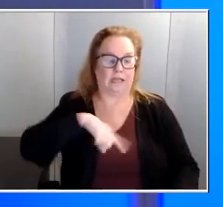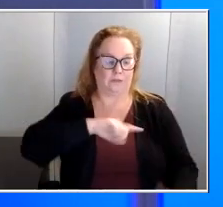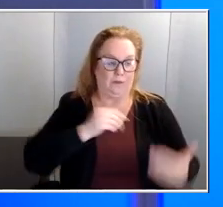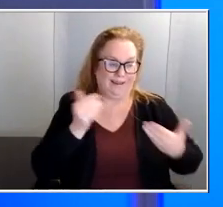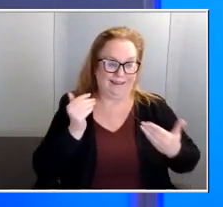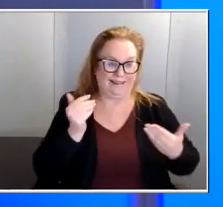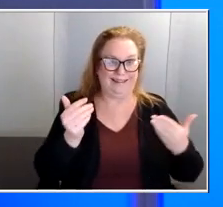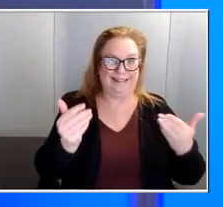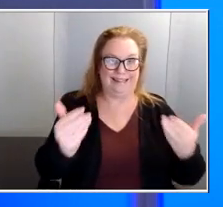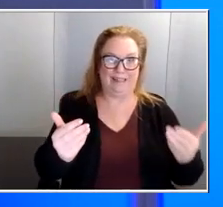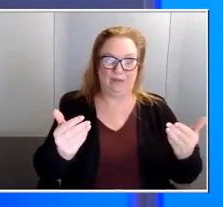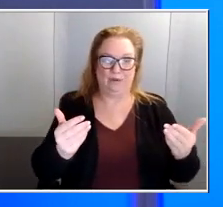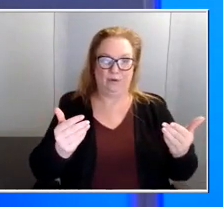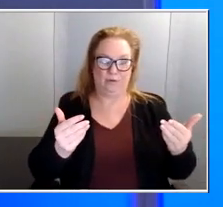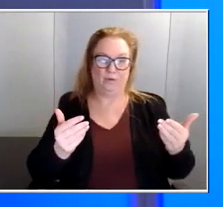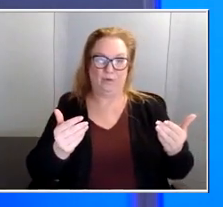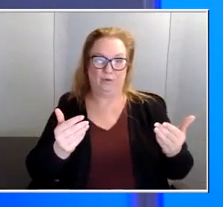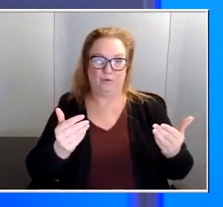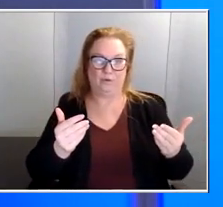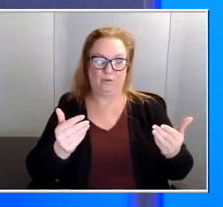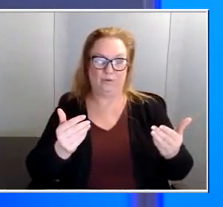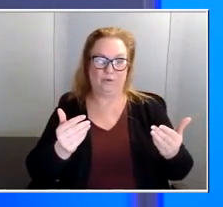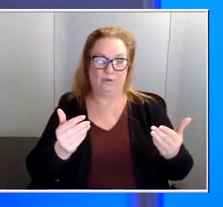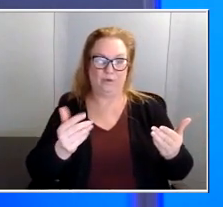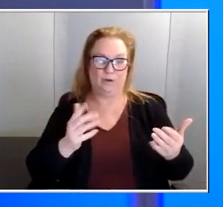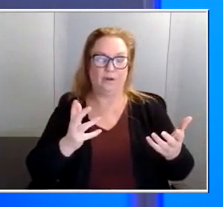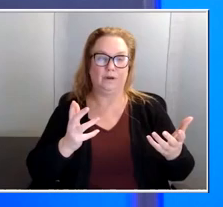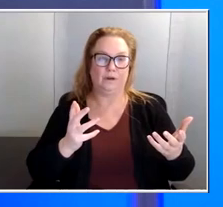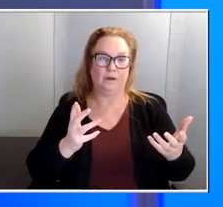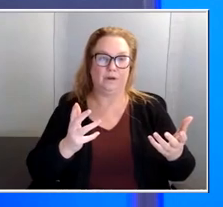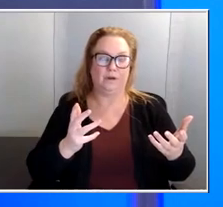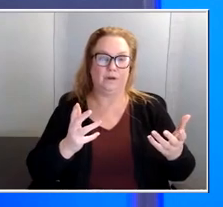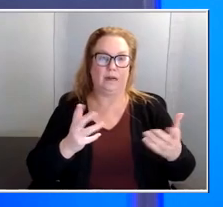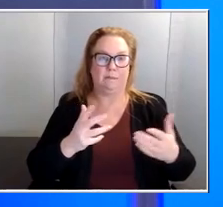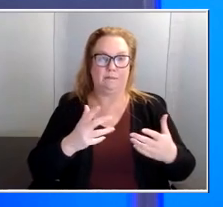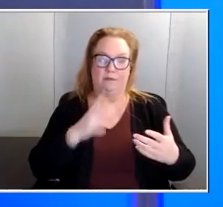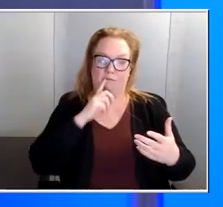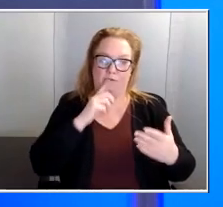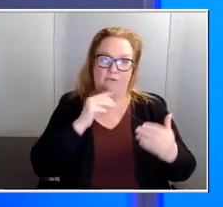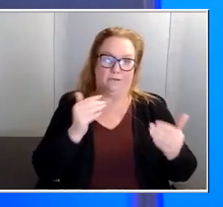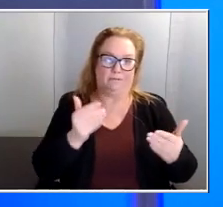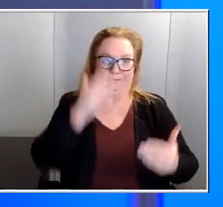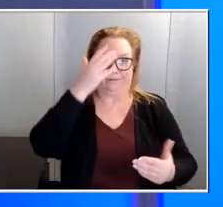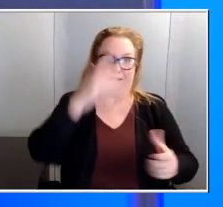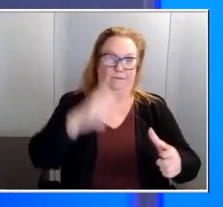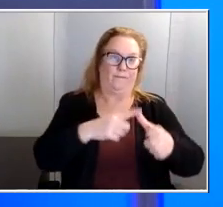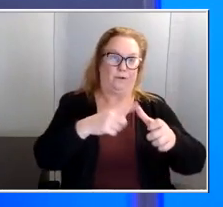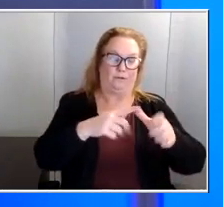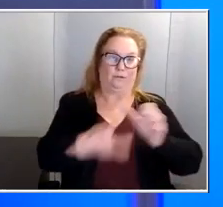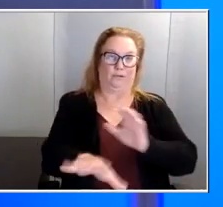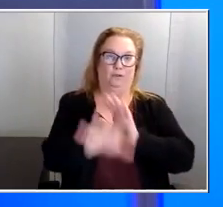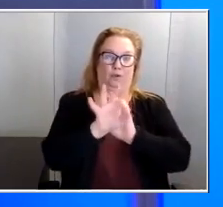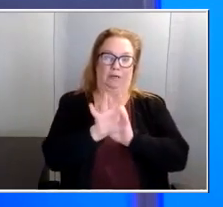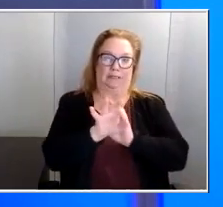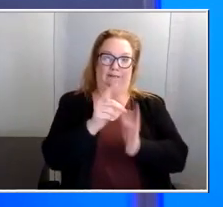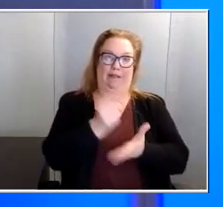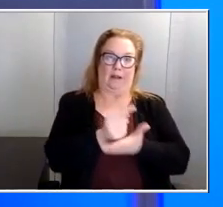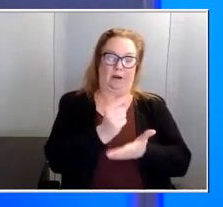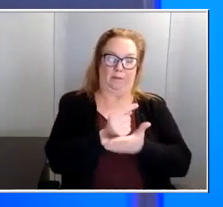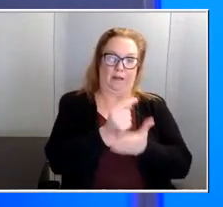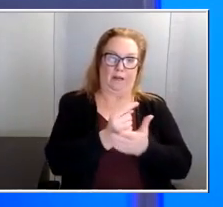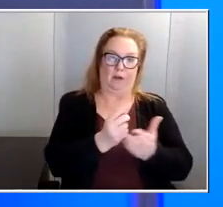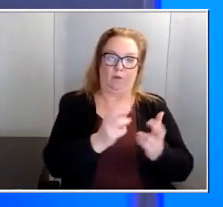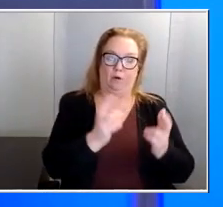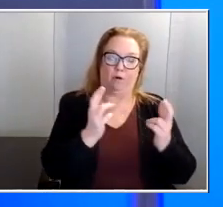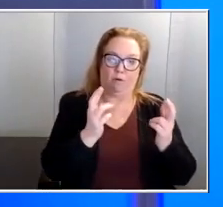up earlier in our armamentarium and it makes it to front line at some time point, we're hopeful that